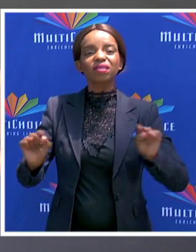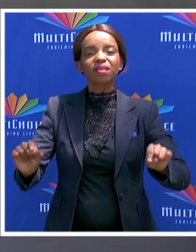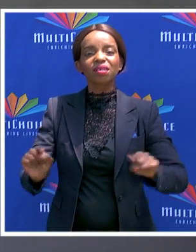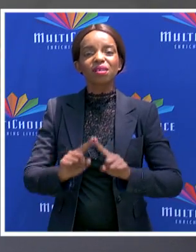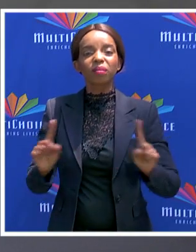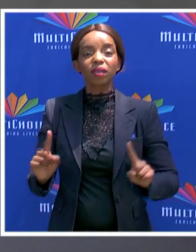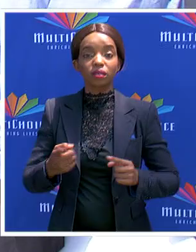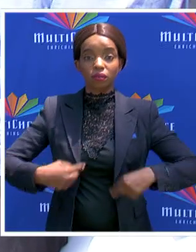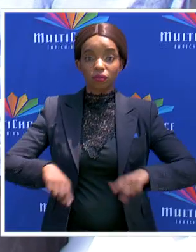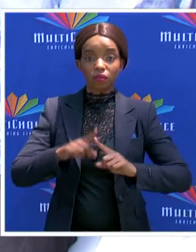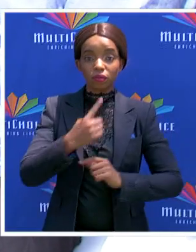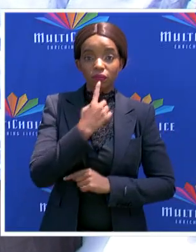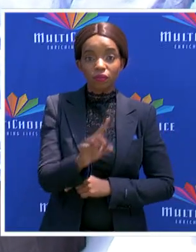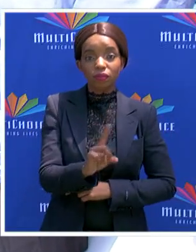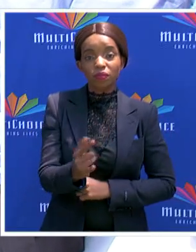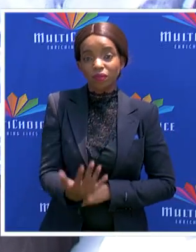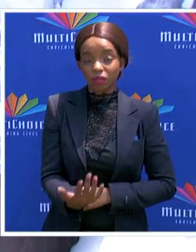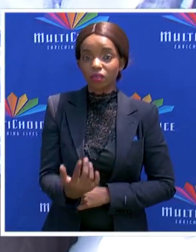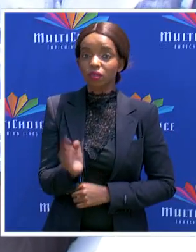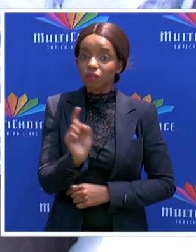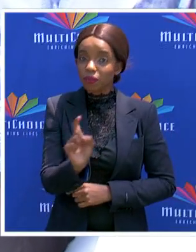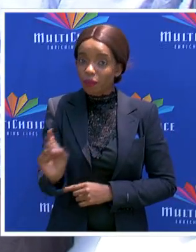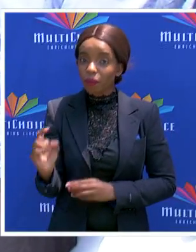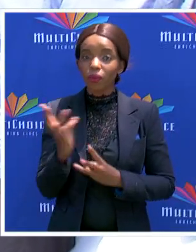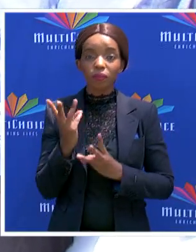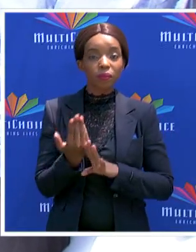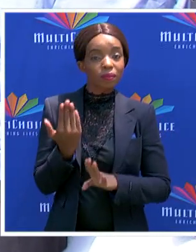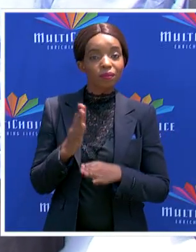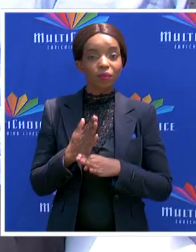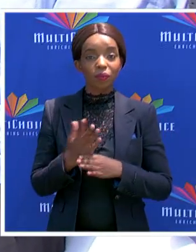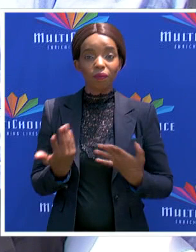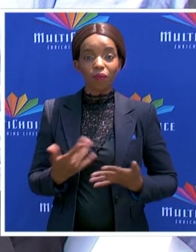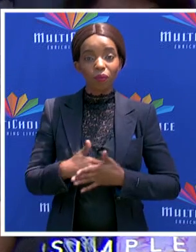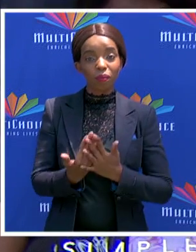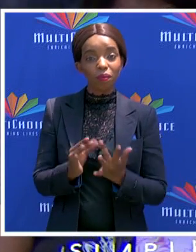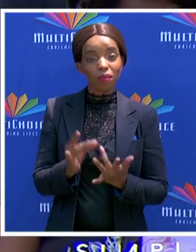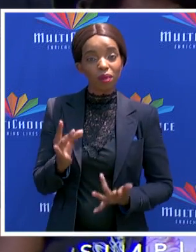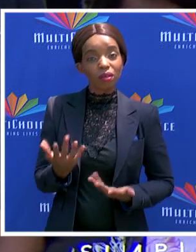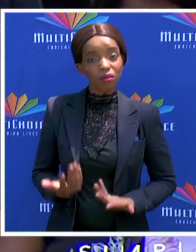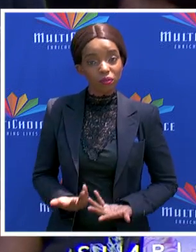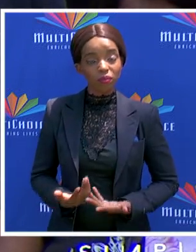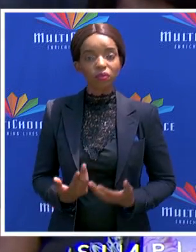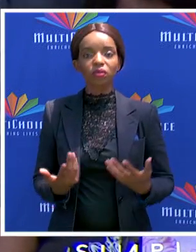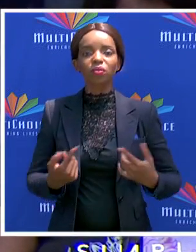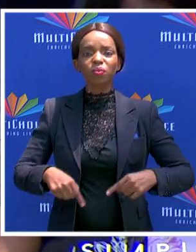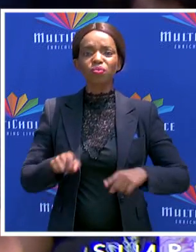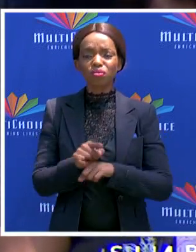must acknowledge those people who came before us and who helped build this